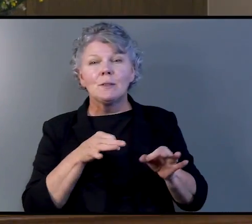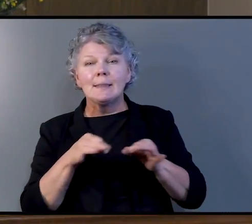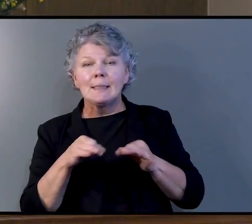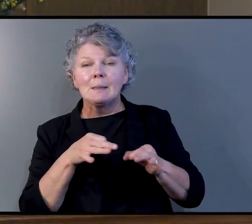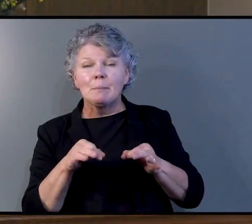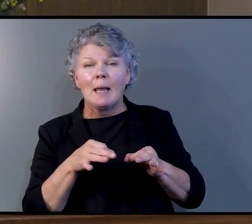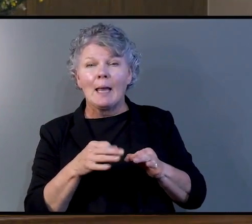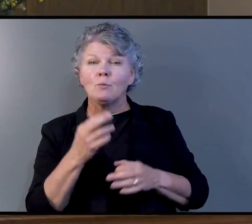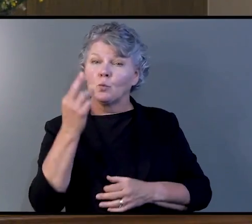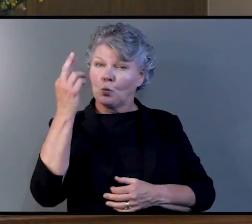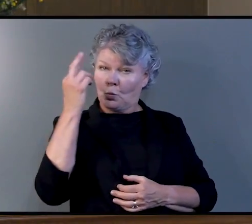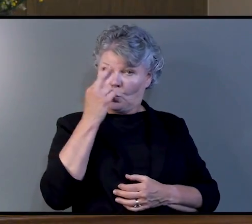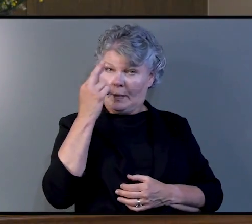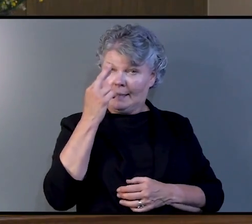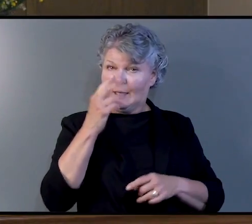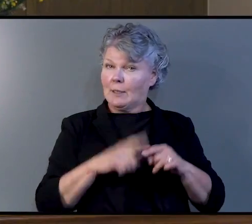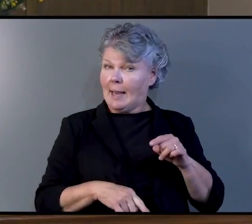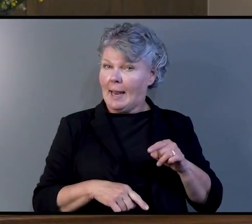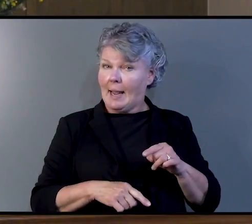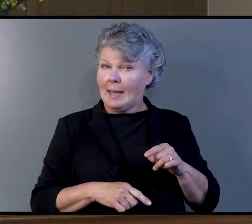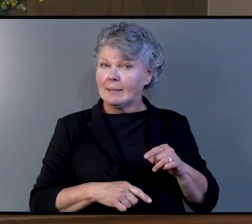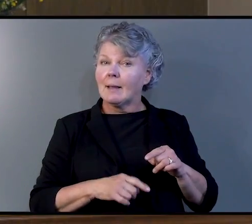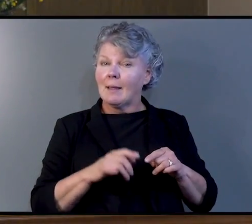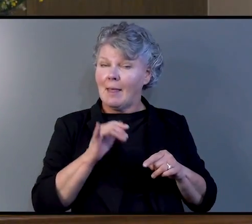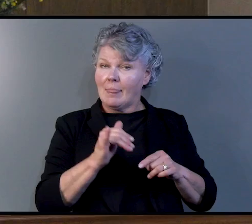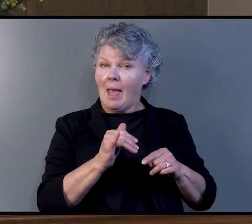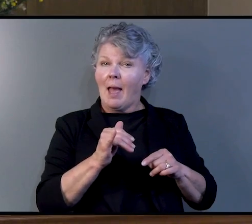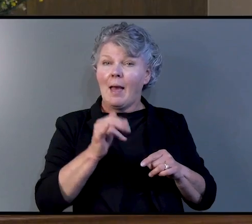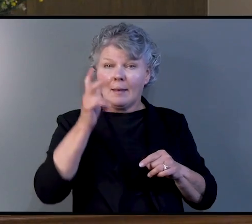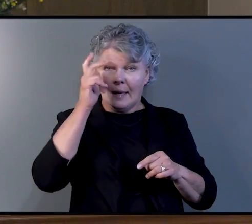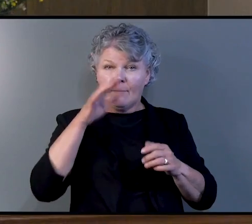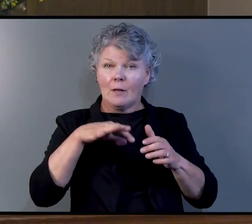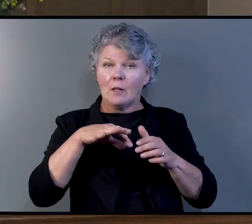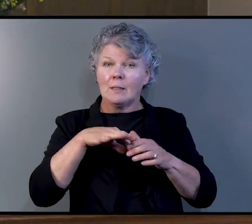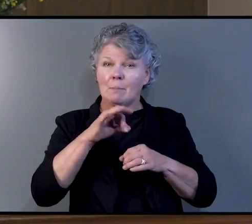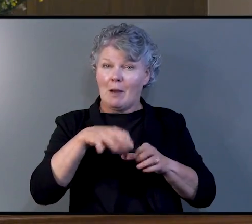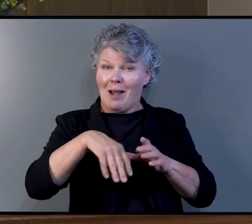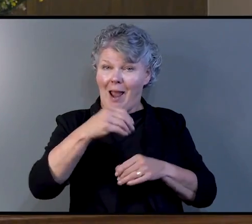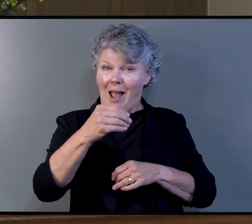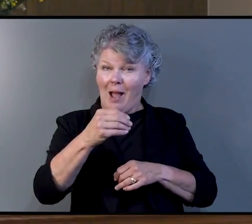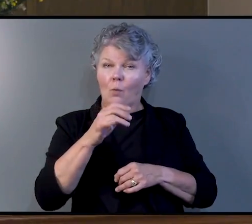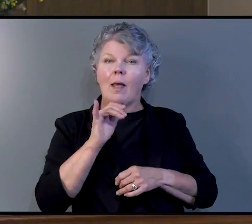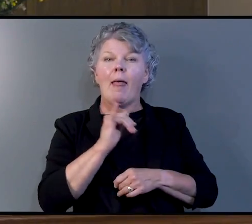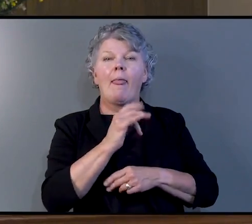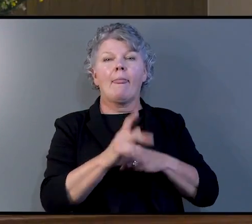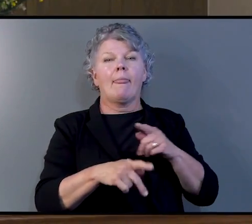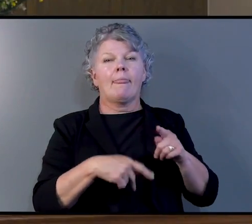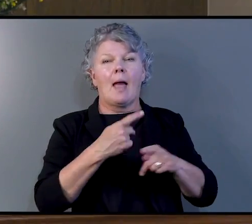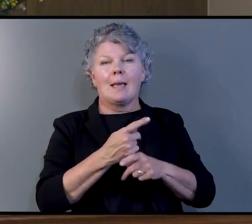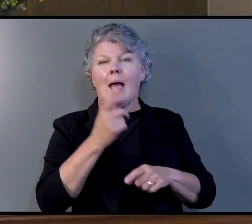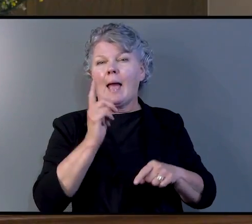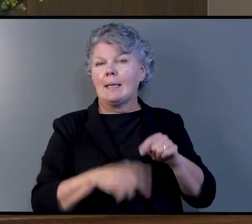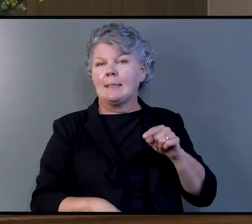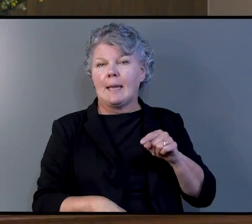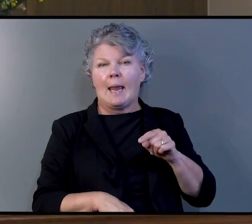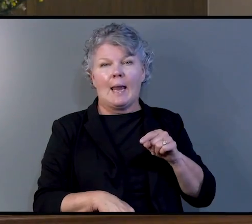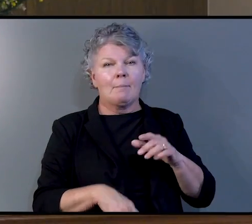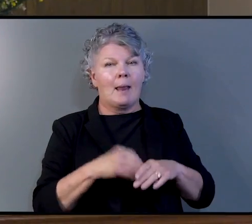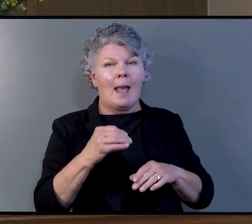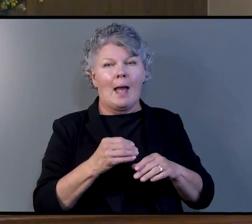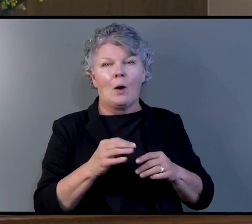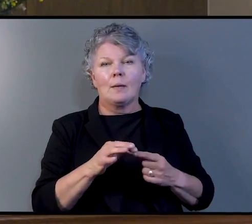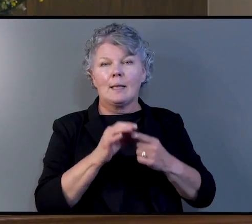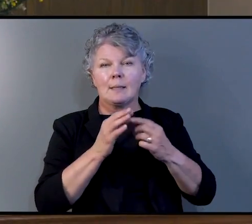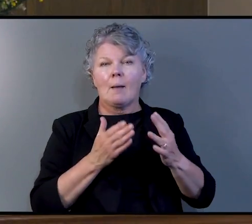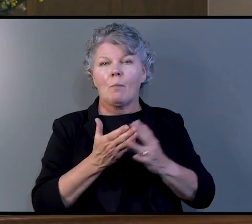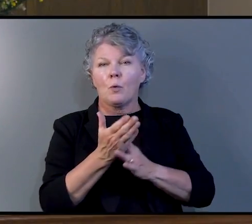explains that the reason the disciples could not cast out the spirit is because this kind cannot be driven out by anything but